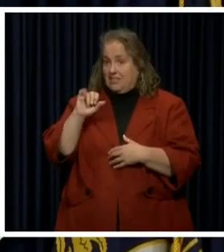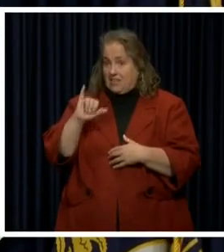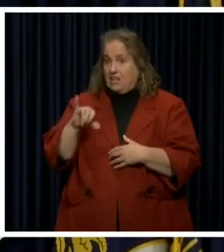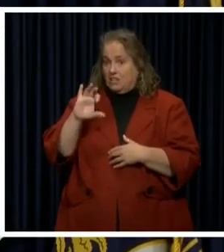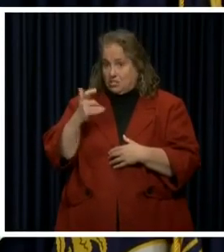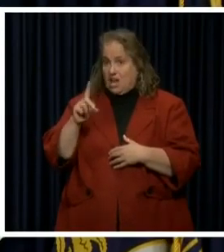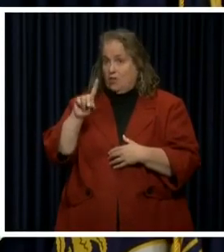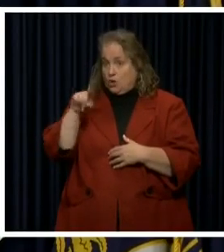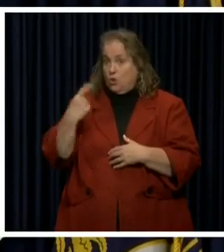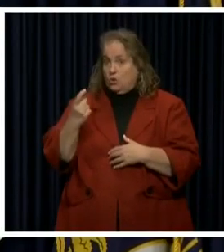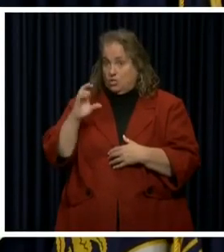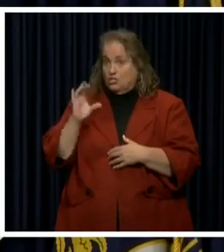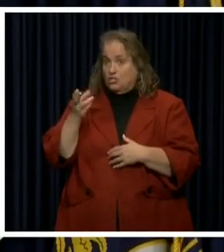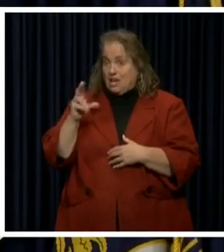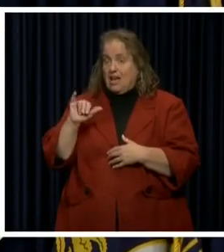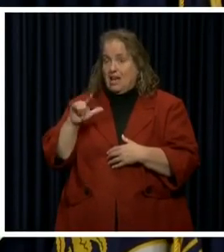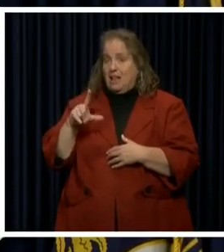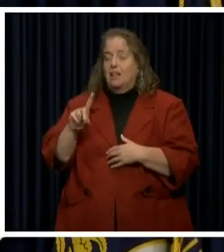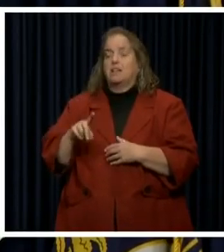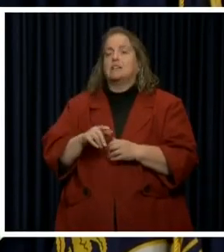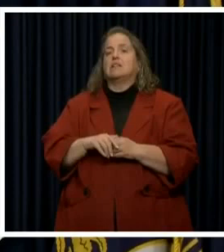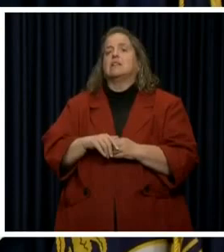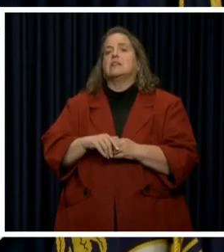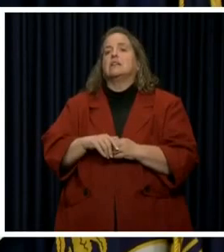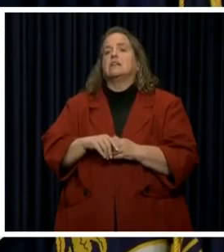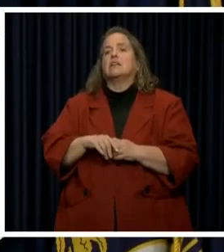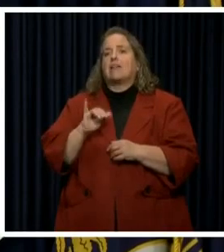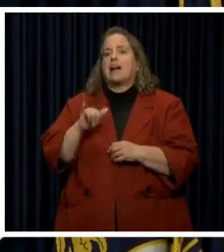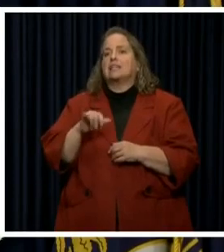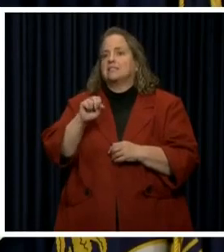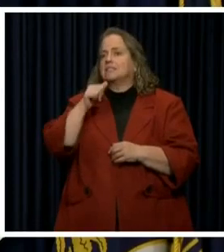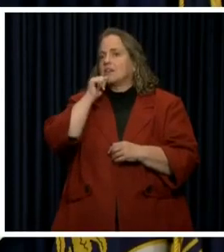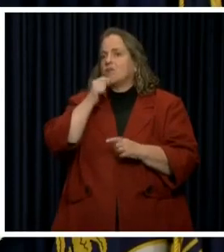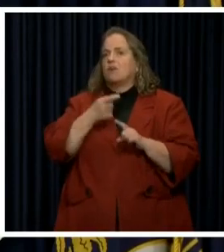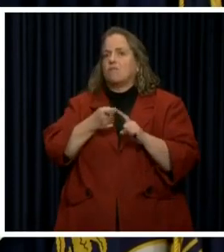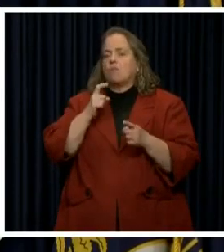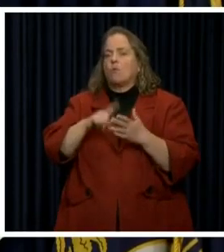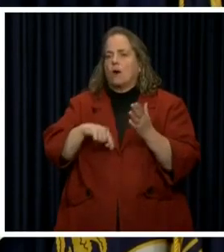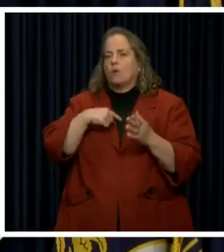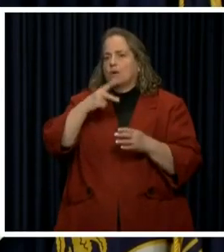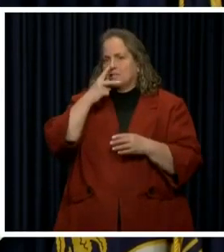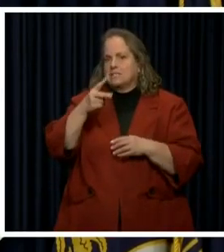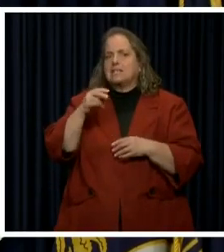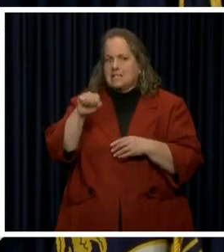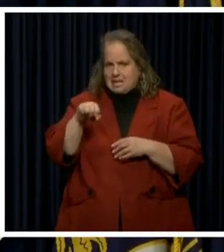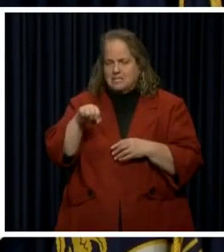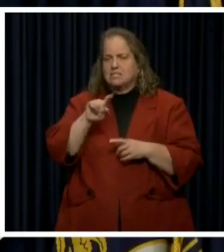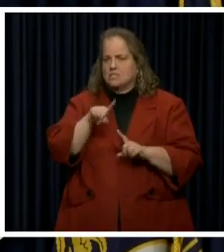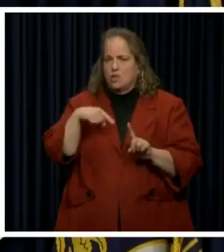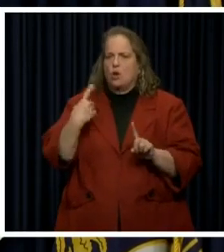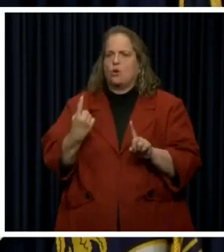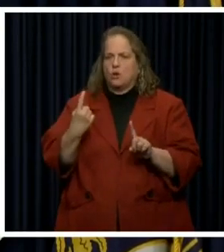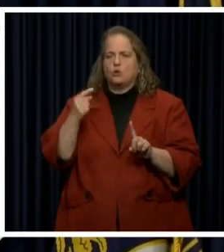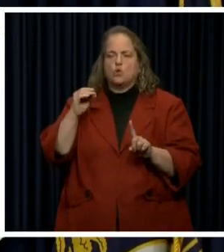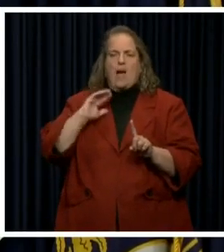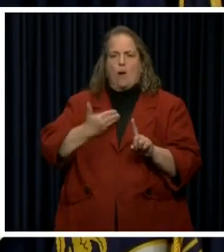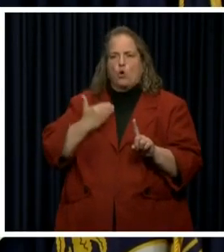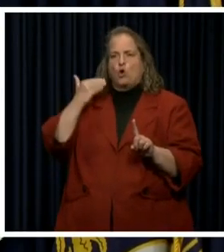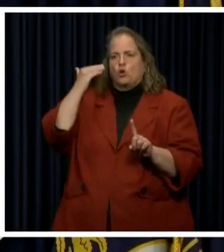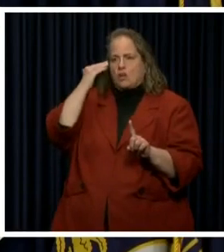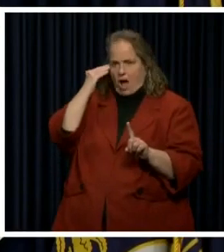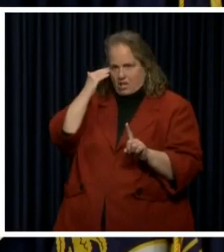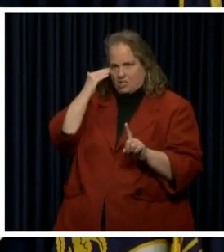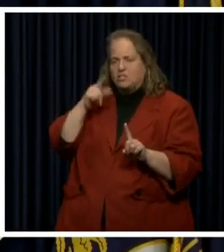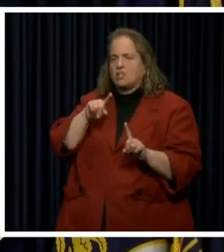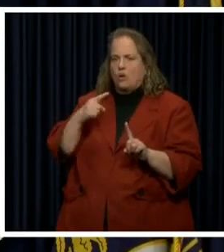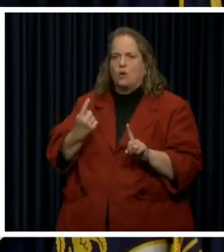only child that is suffering from what we see in that syndrome thus far? Yes, to our knowledge. You